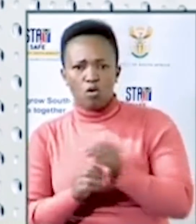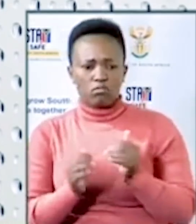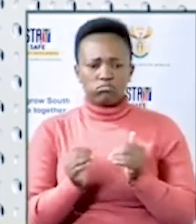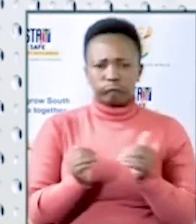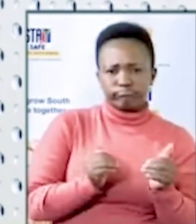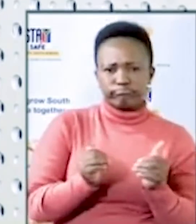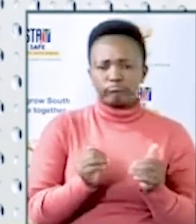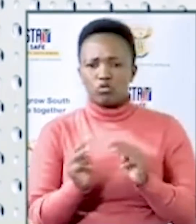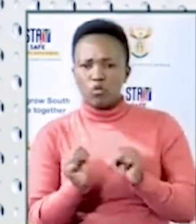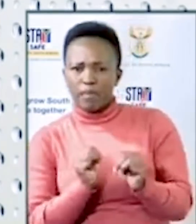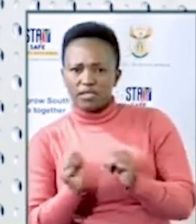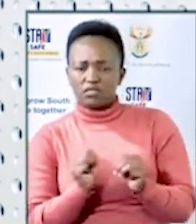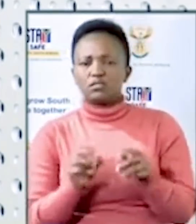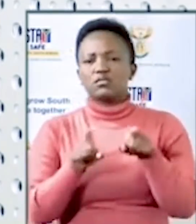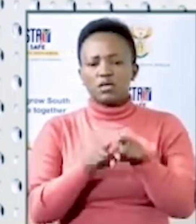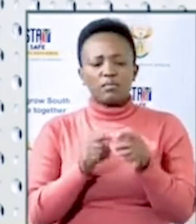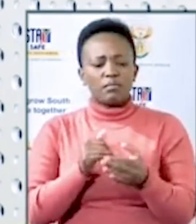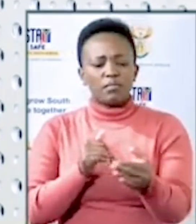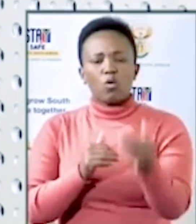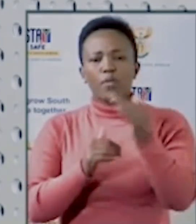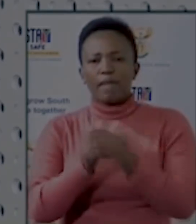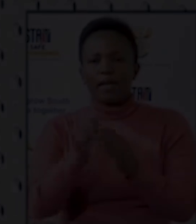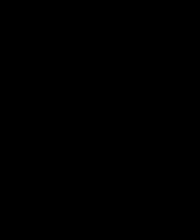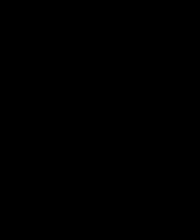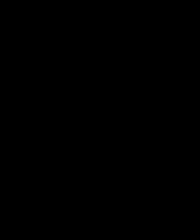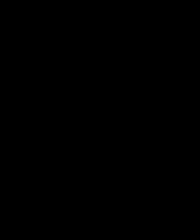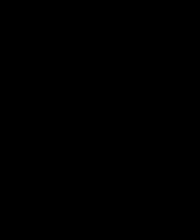of purpose and build the infrastructure our